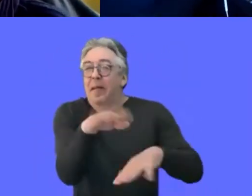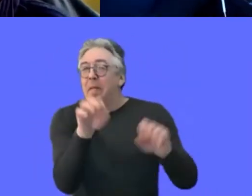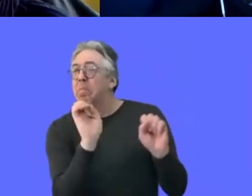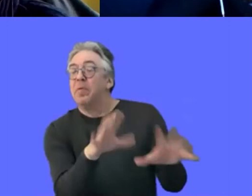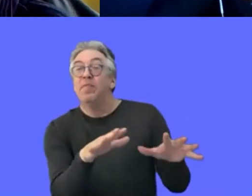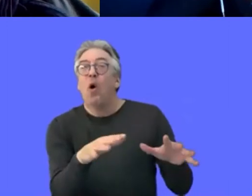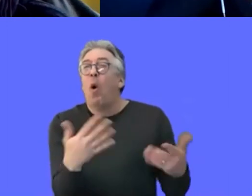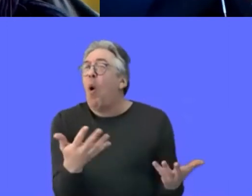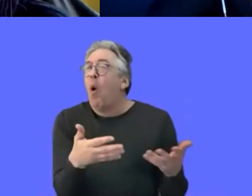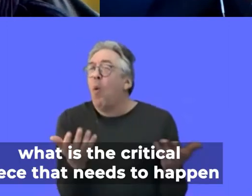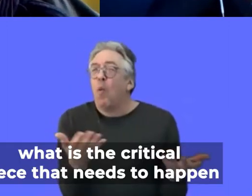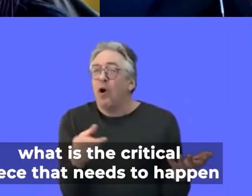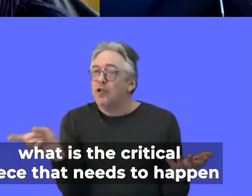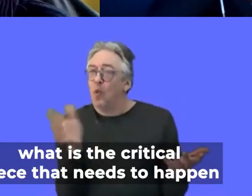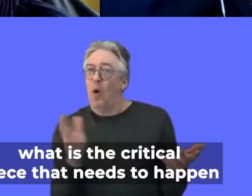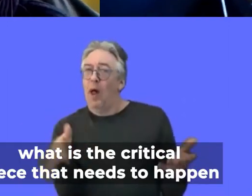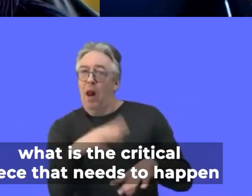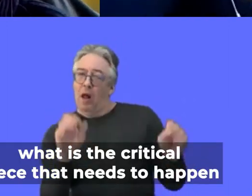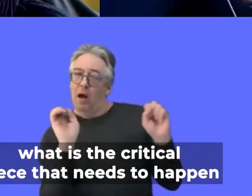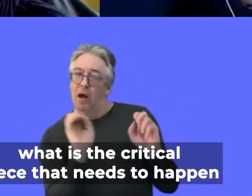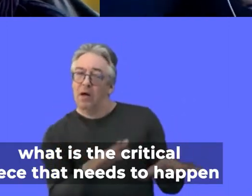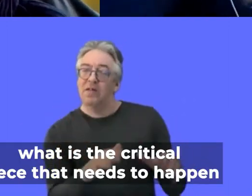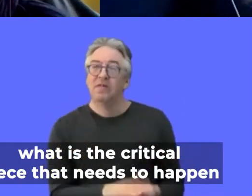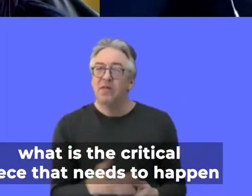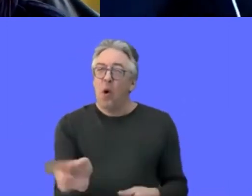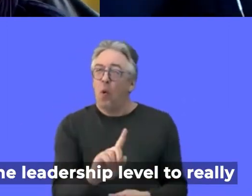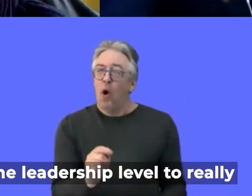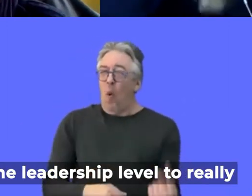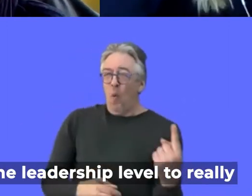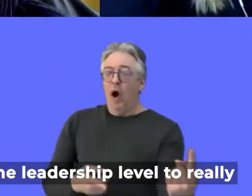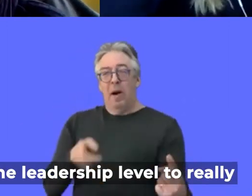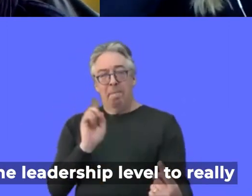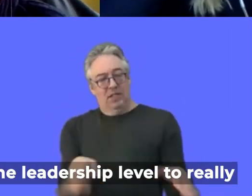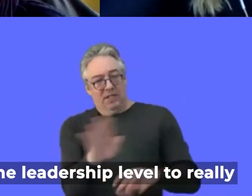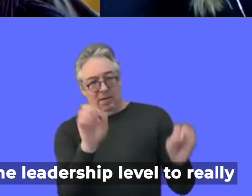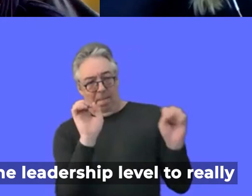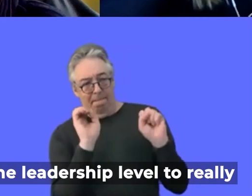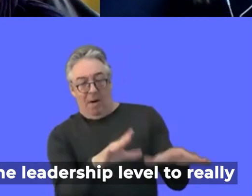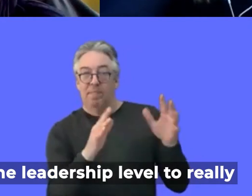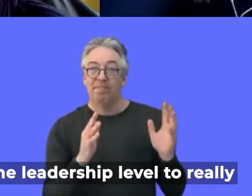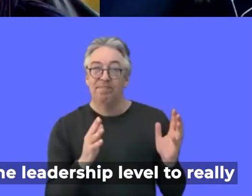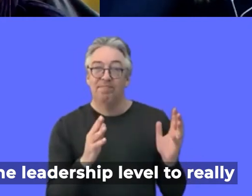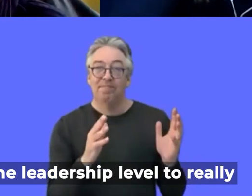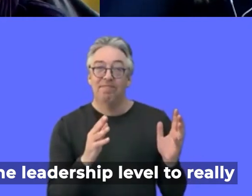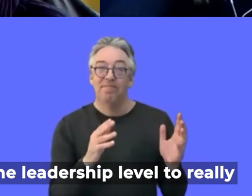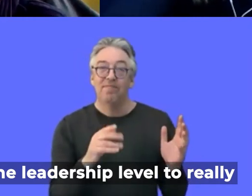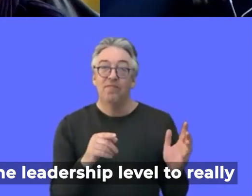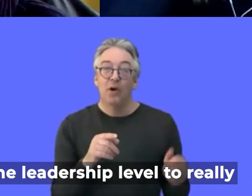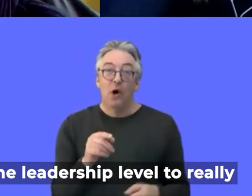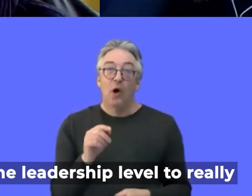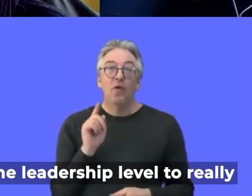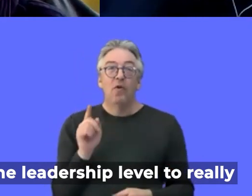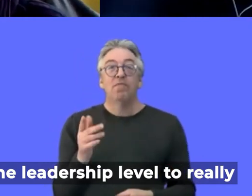to happen? What is the critical piece that needs to happen at leadership level